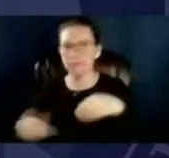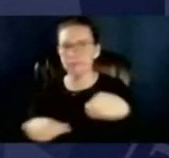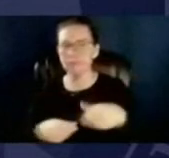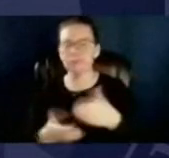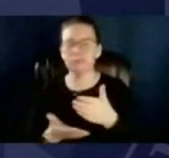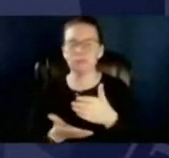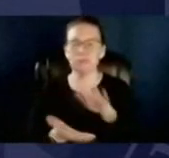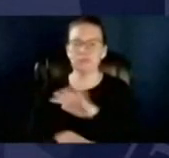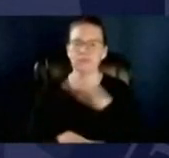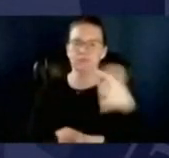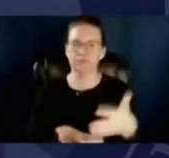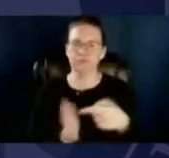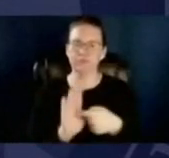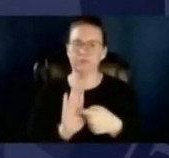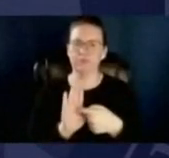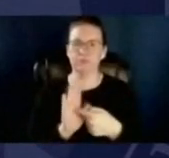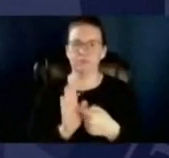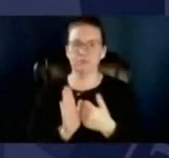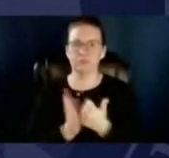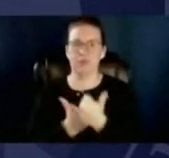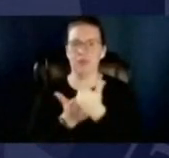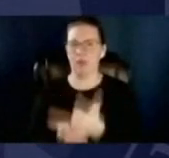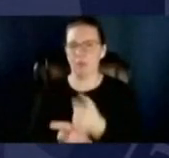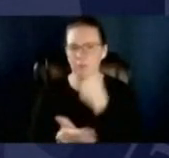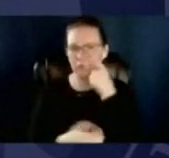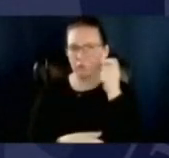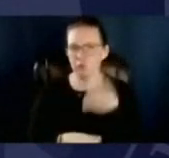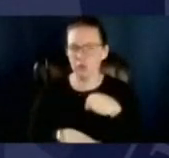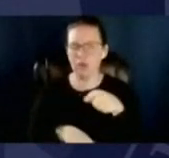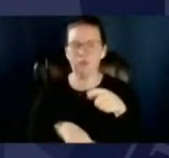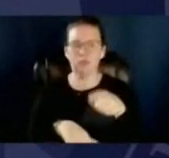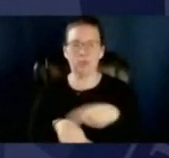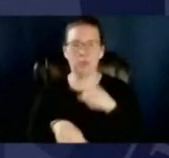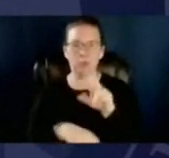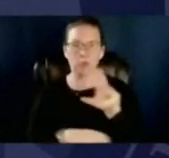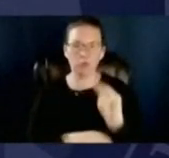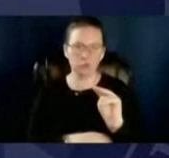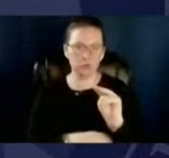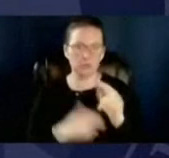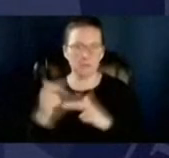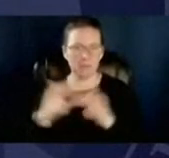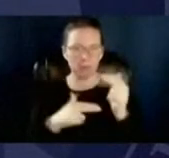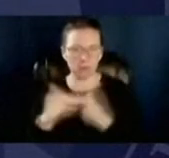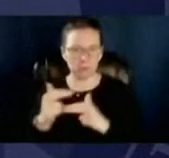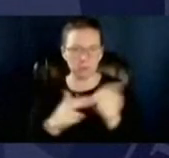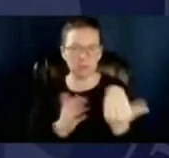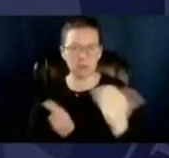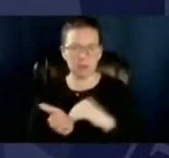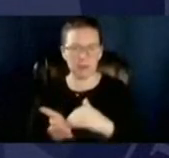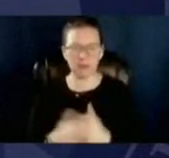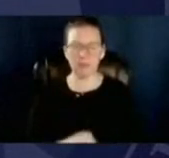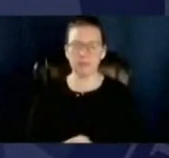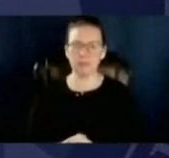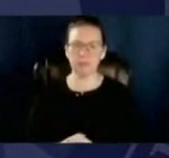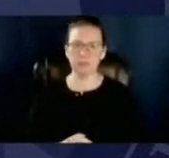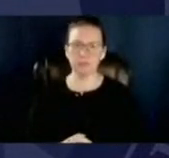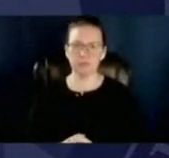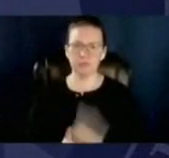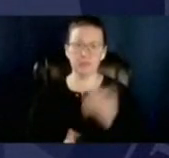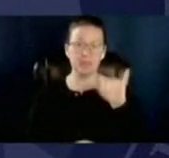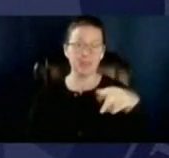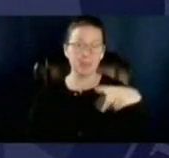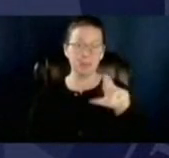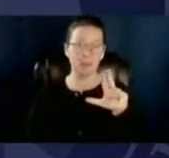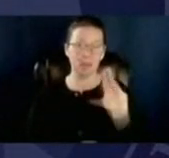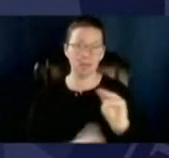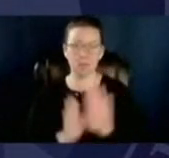to long-term reconstruction of Ukraine. We're getting that platform up and